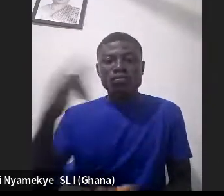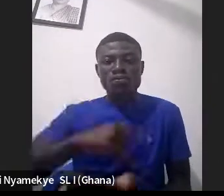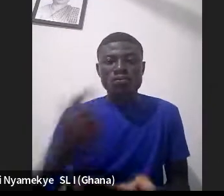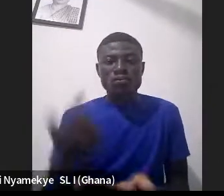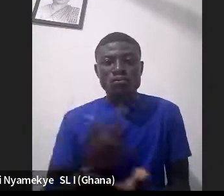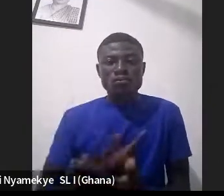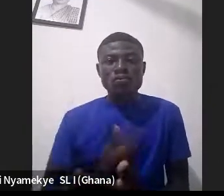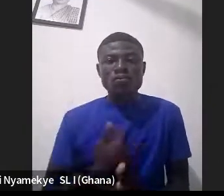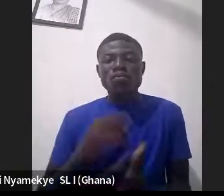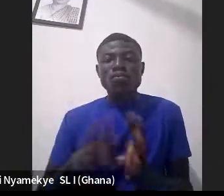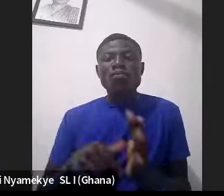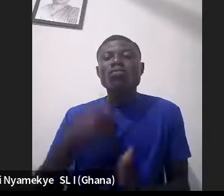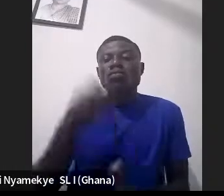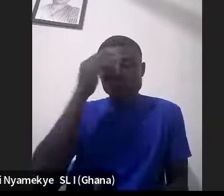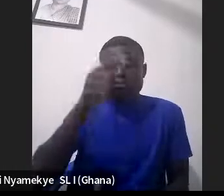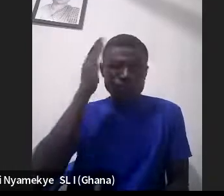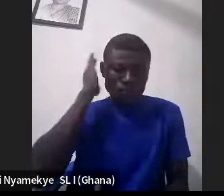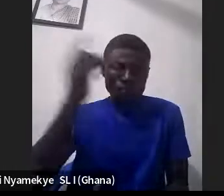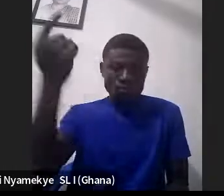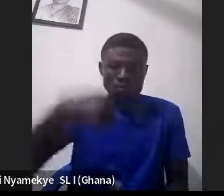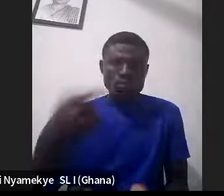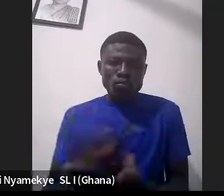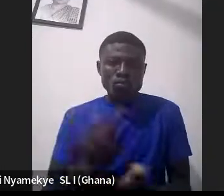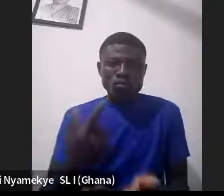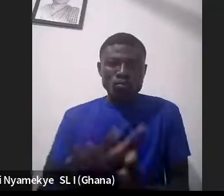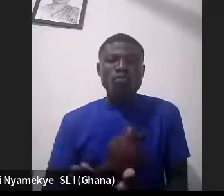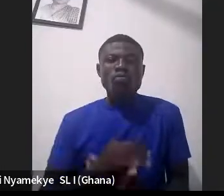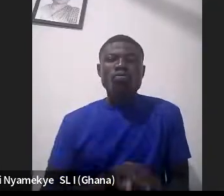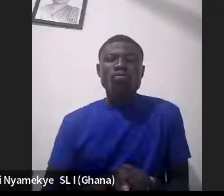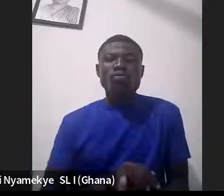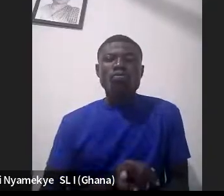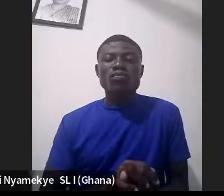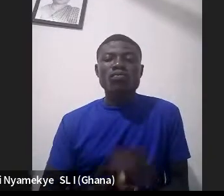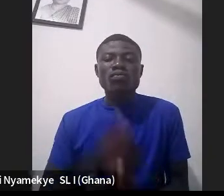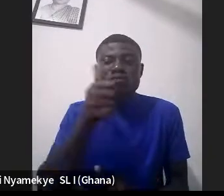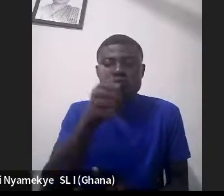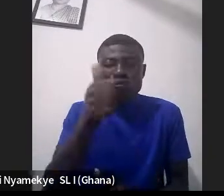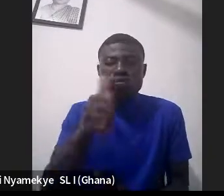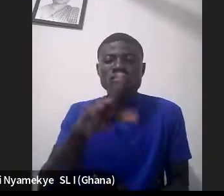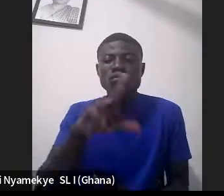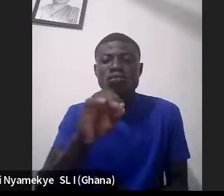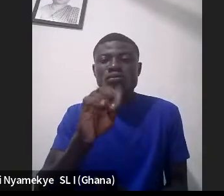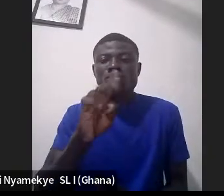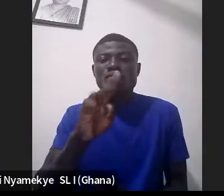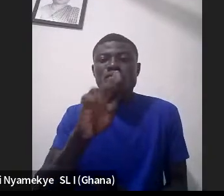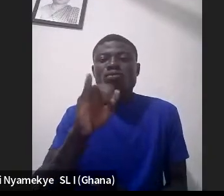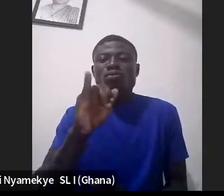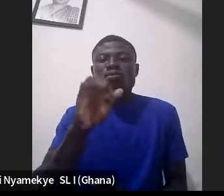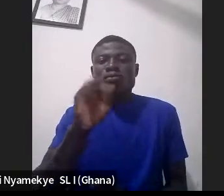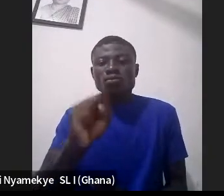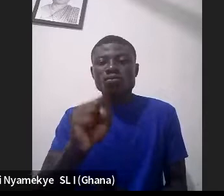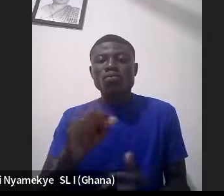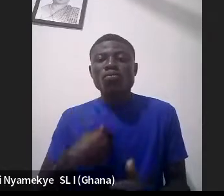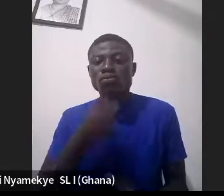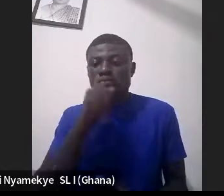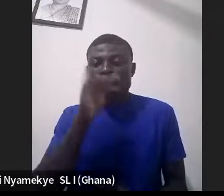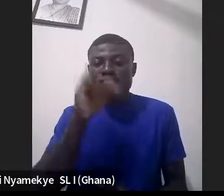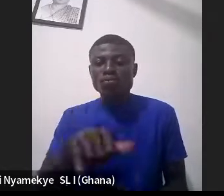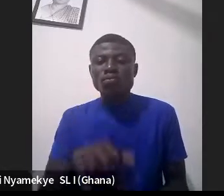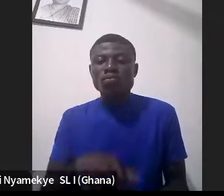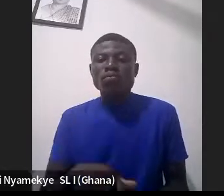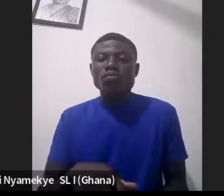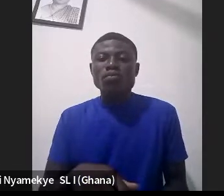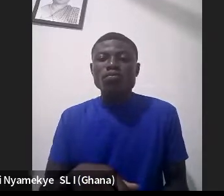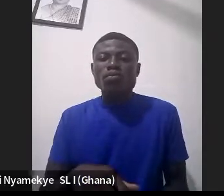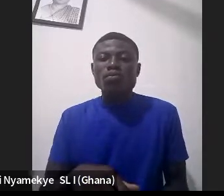know you will come to Ghana. Before you come to Ghana, yourself, Louis and Benjamin, I would make sure